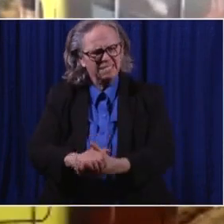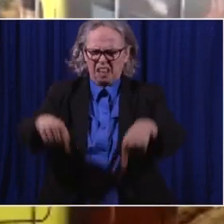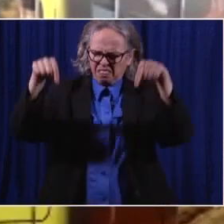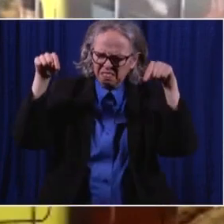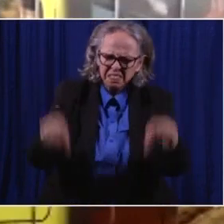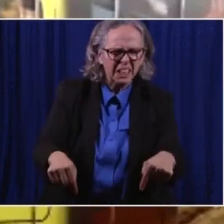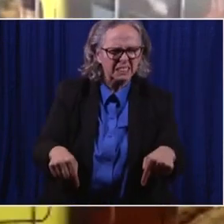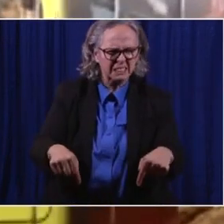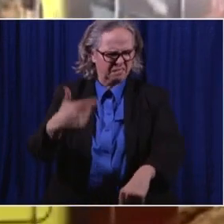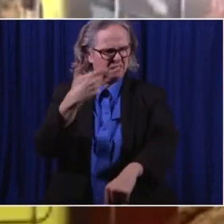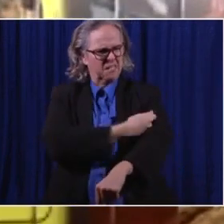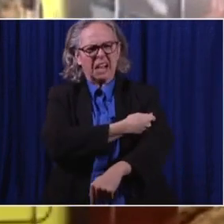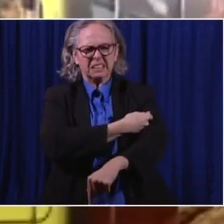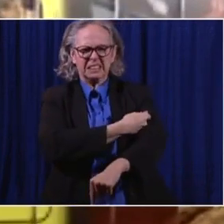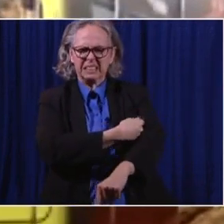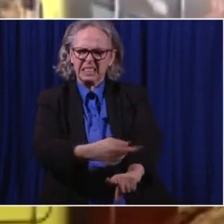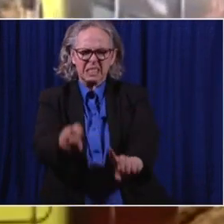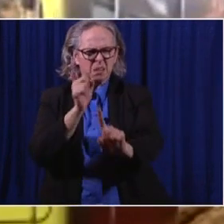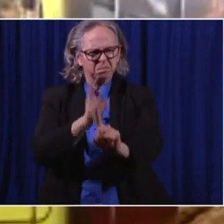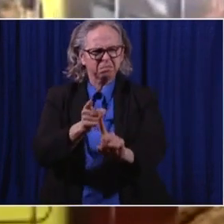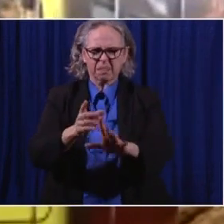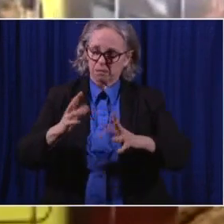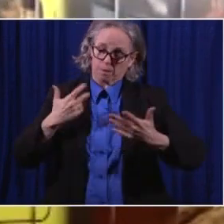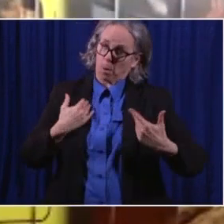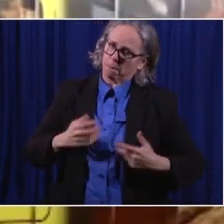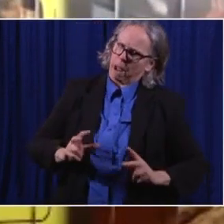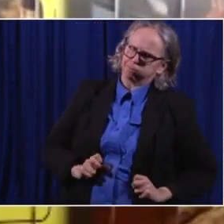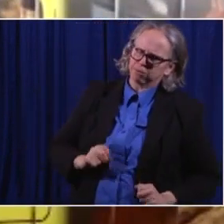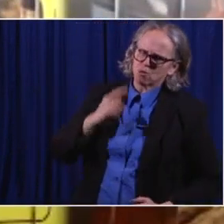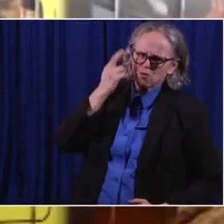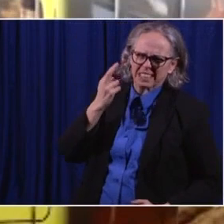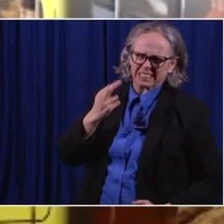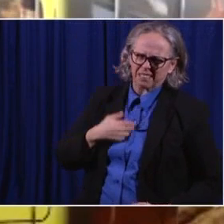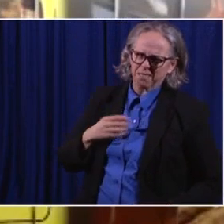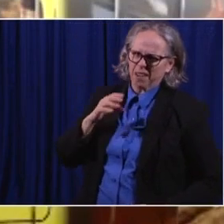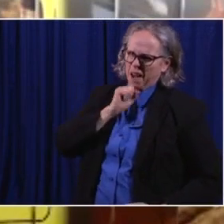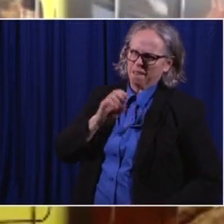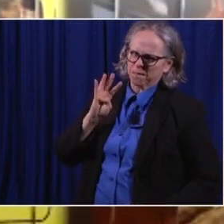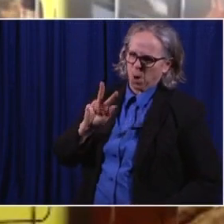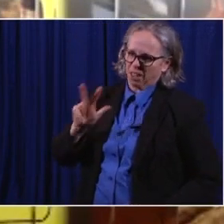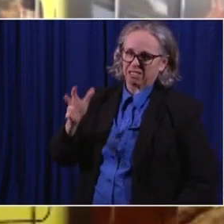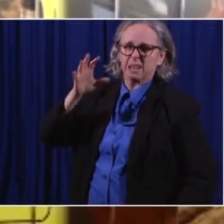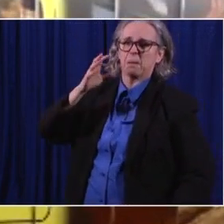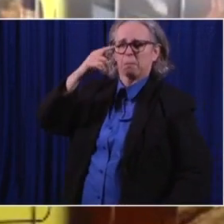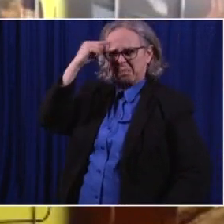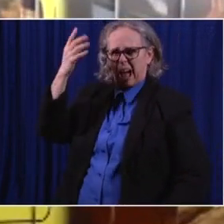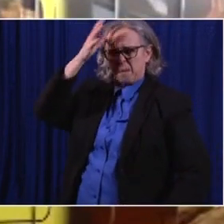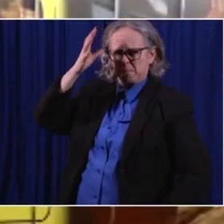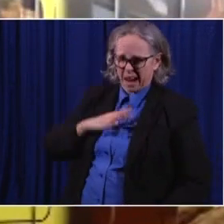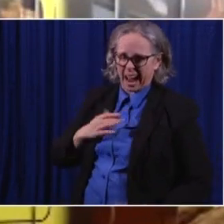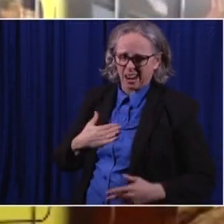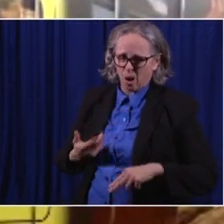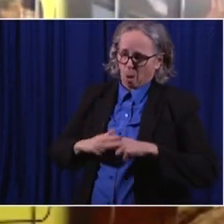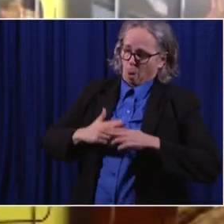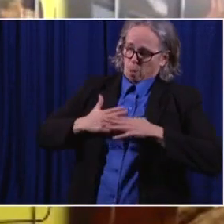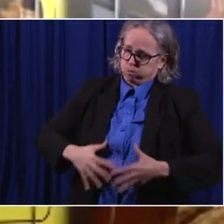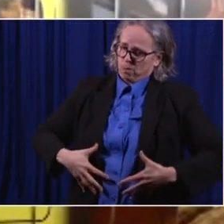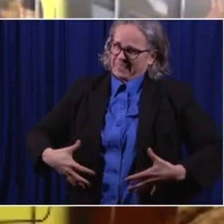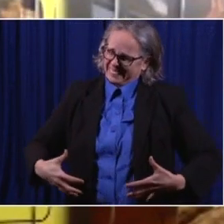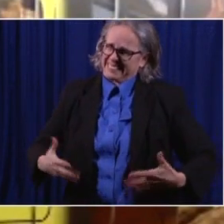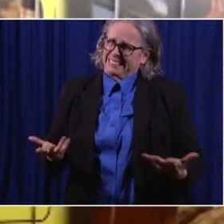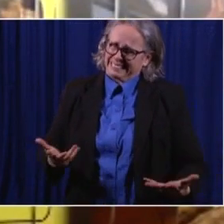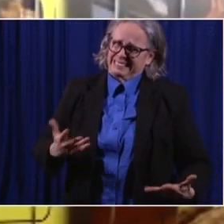selfish reasons. I'm a 40-year-old Black male who's a little overweight. And so I'm in that disproportionately affected group. My parents are 73 years